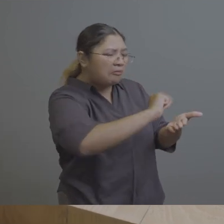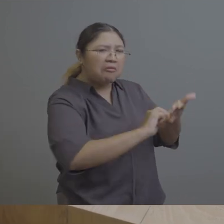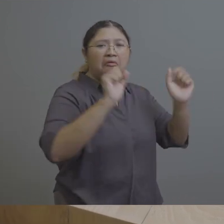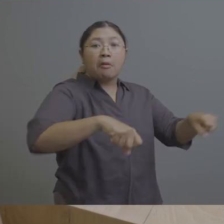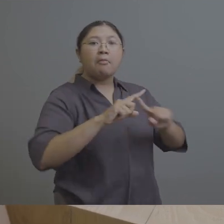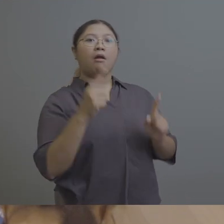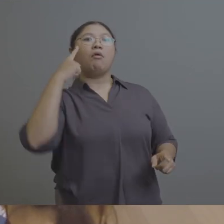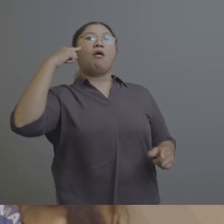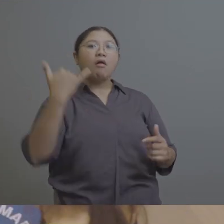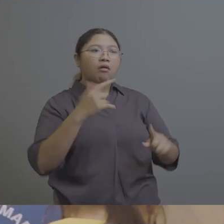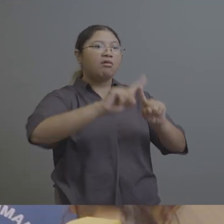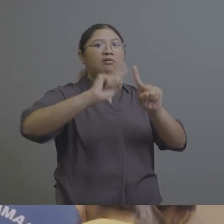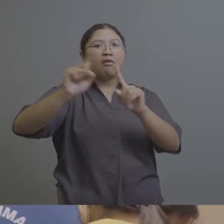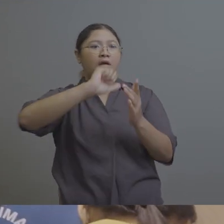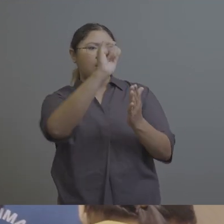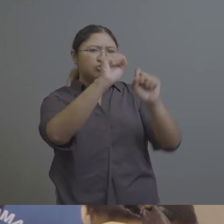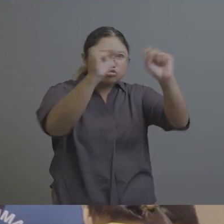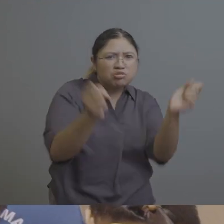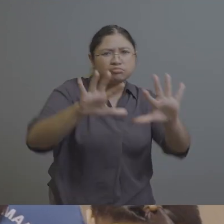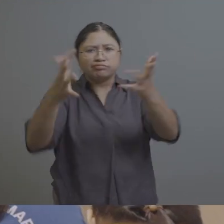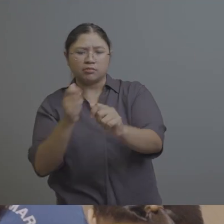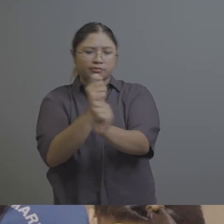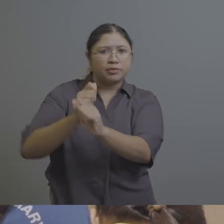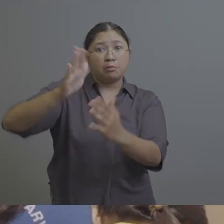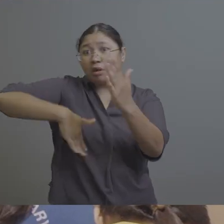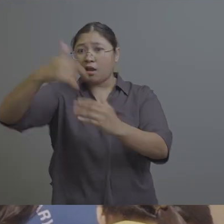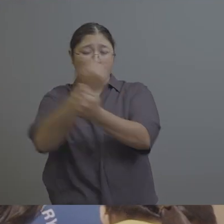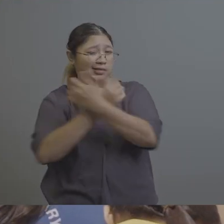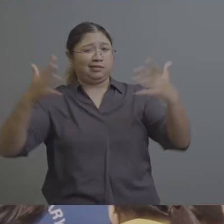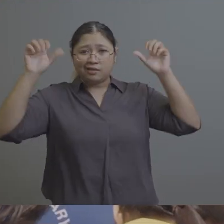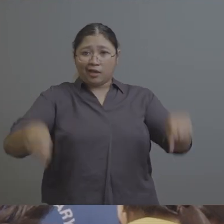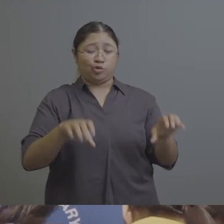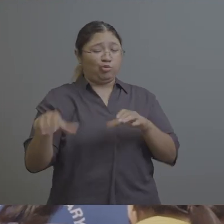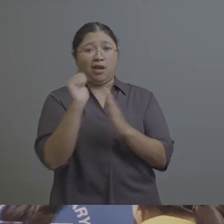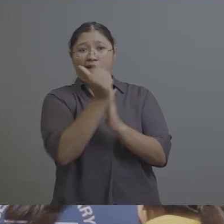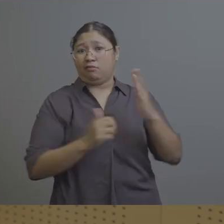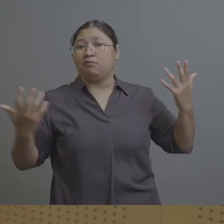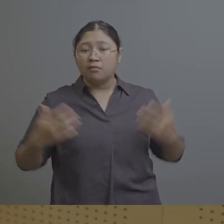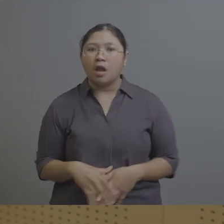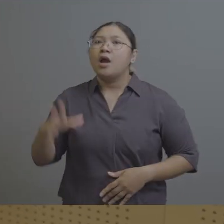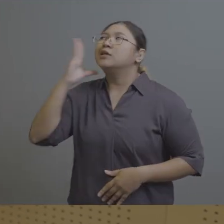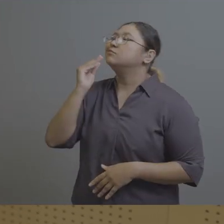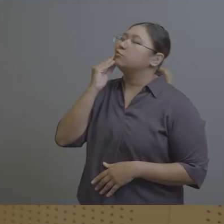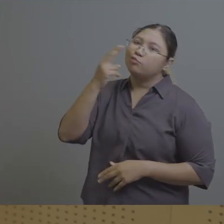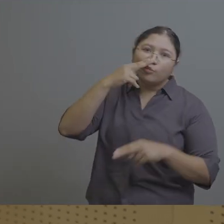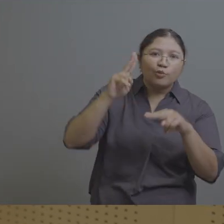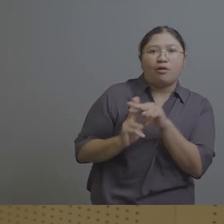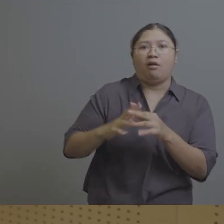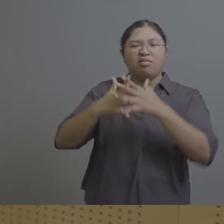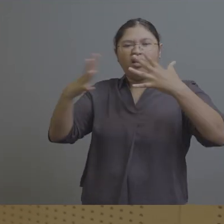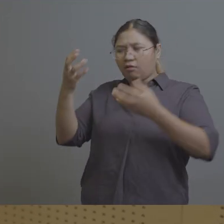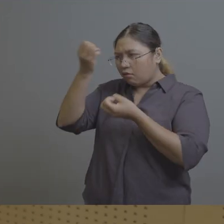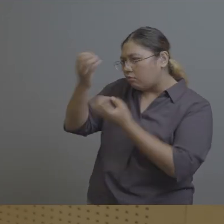piece of paper. Now I think art can come in different shapes, forms, and sizes. The experience was very fun